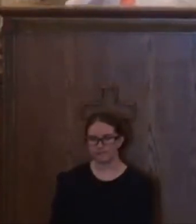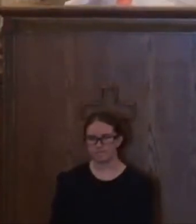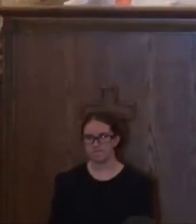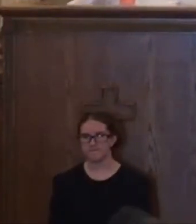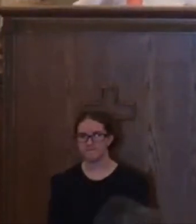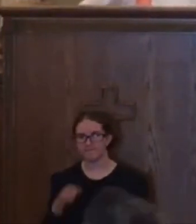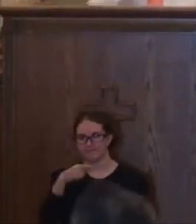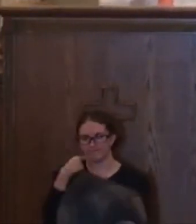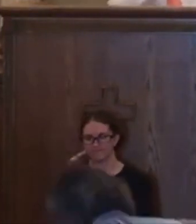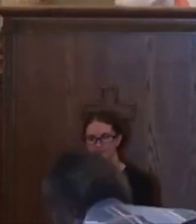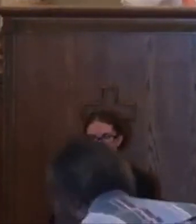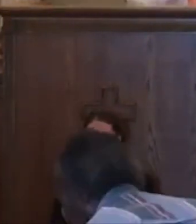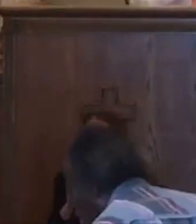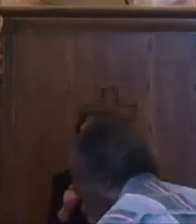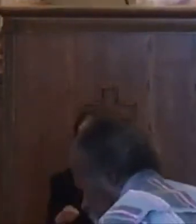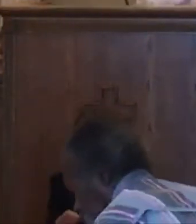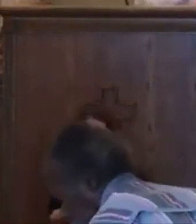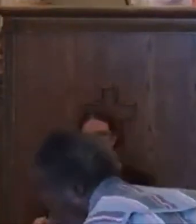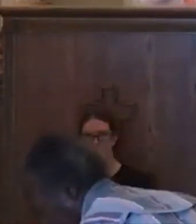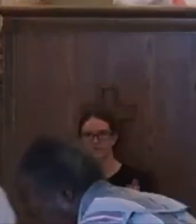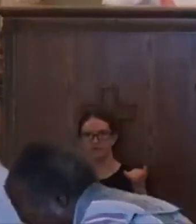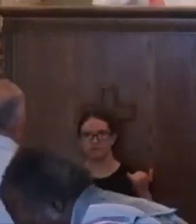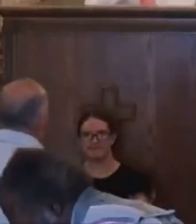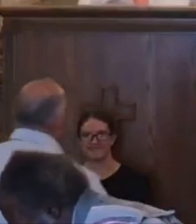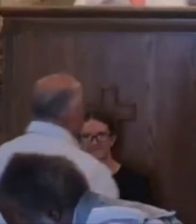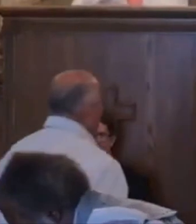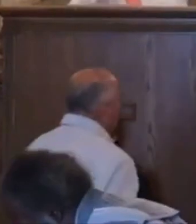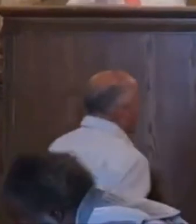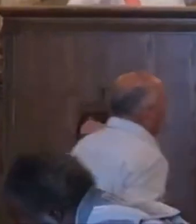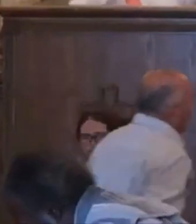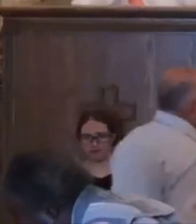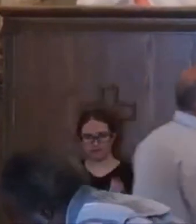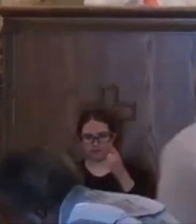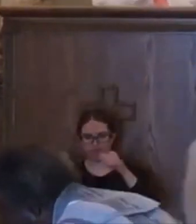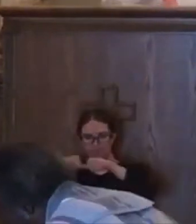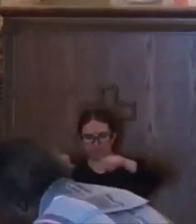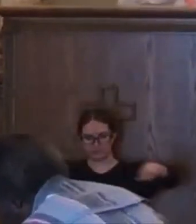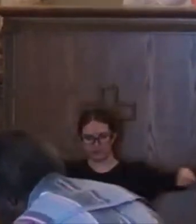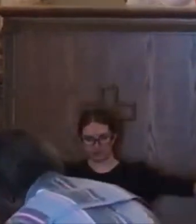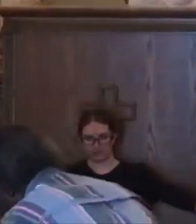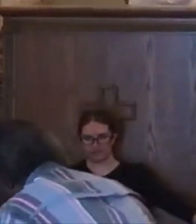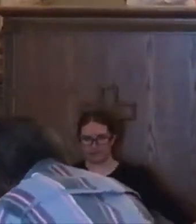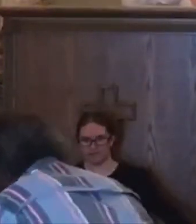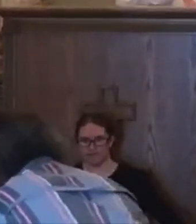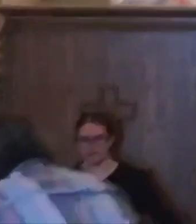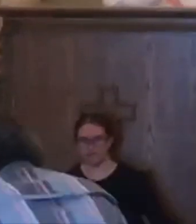Oh, I'll tell you what somebody ought to do right now. Somebody ought to come up to this altar